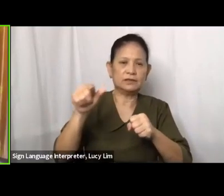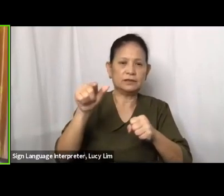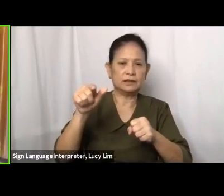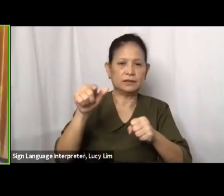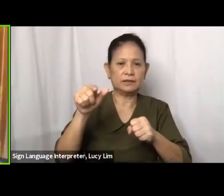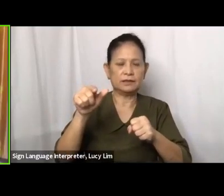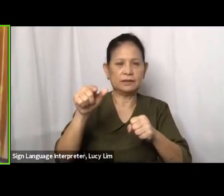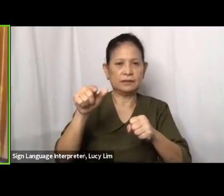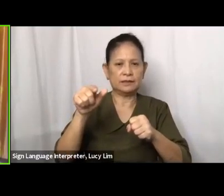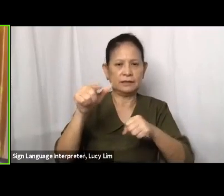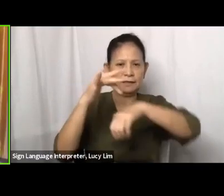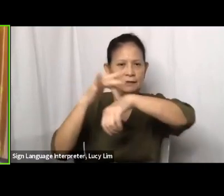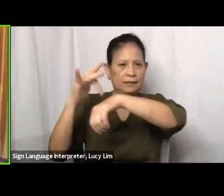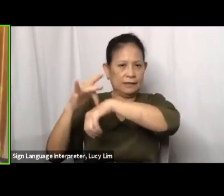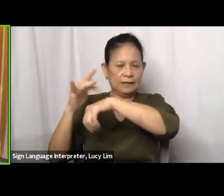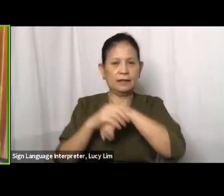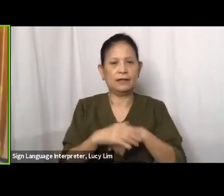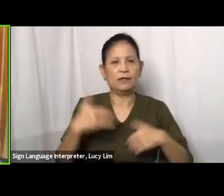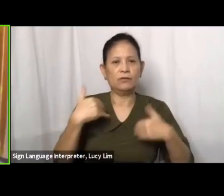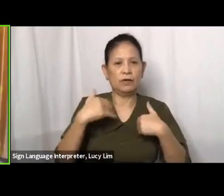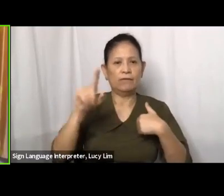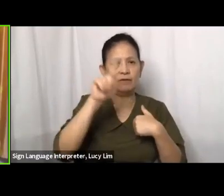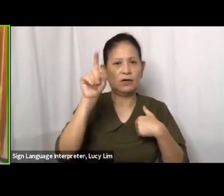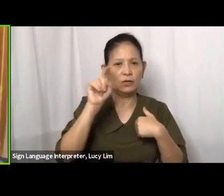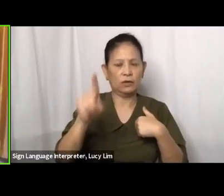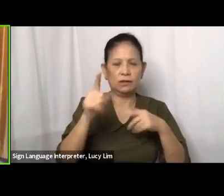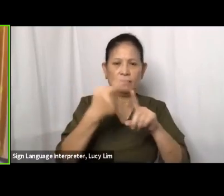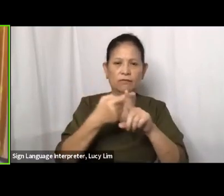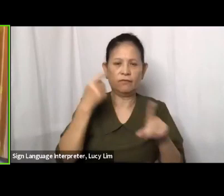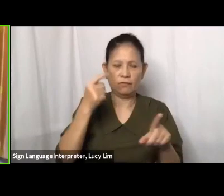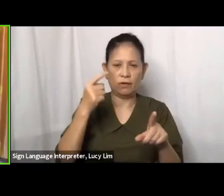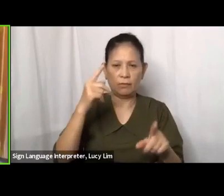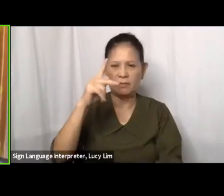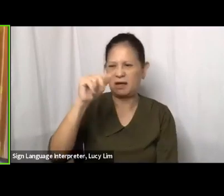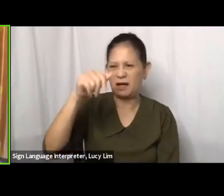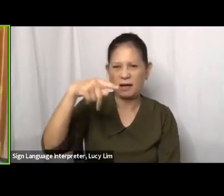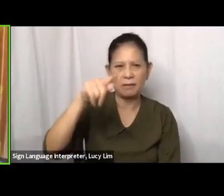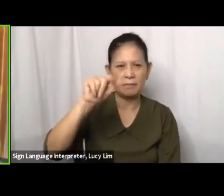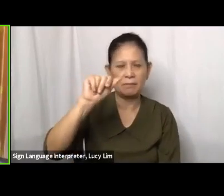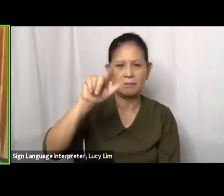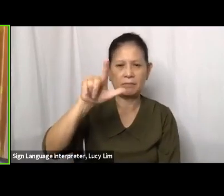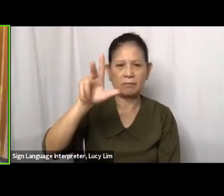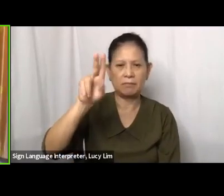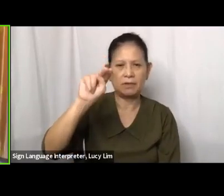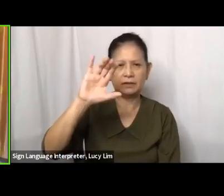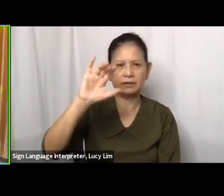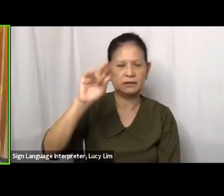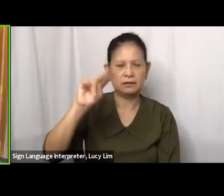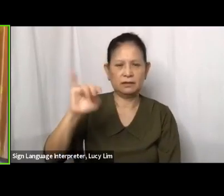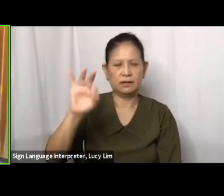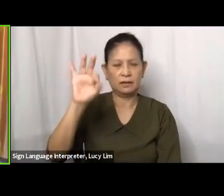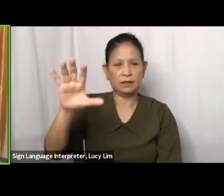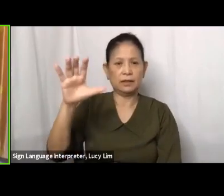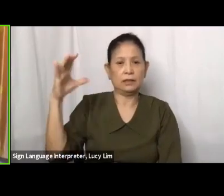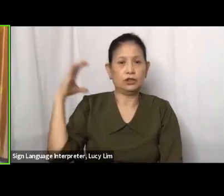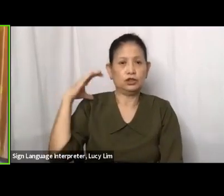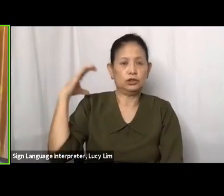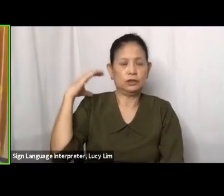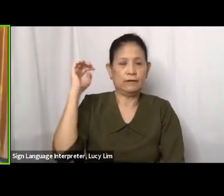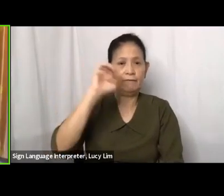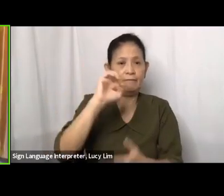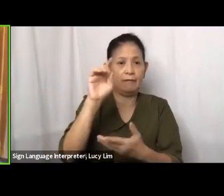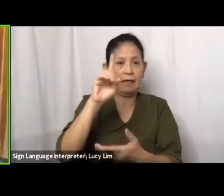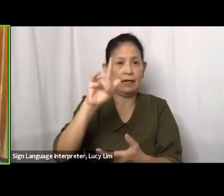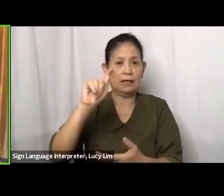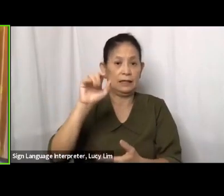it. We have a question from Kalpana Acharya, who's editor-in-chief of Health TV Online